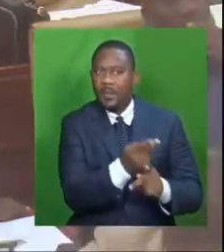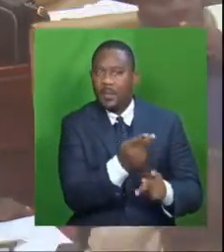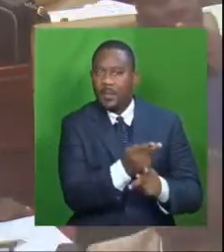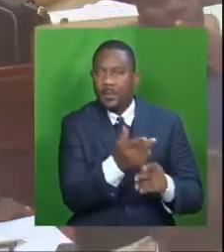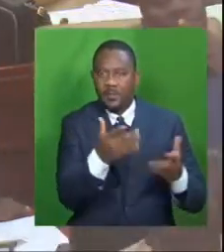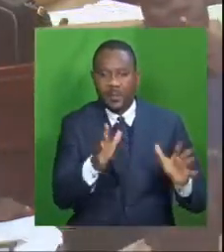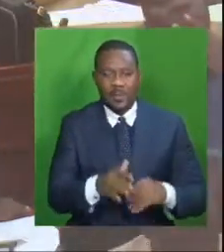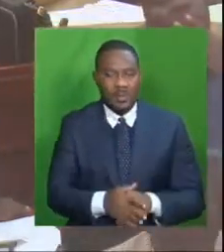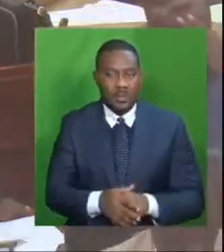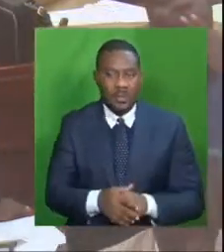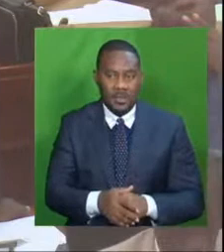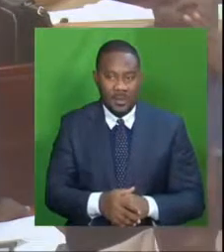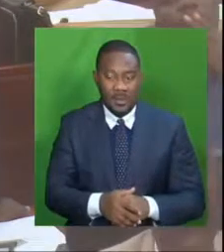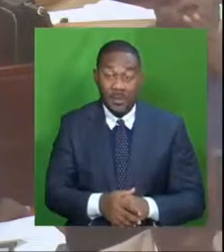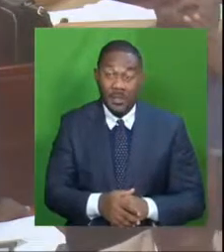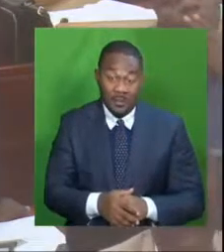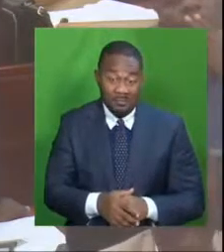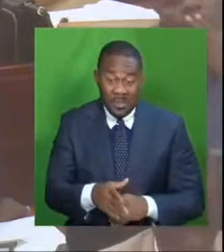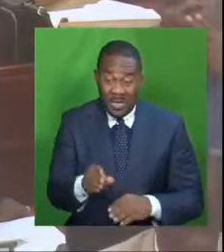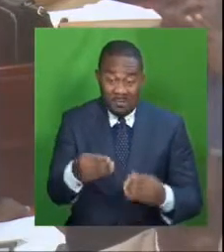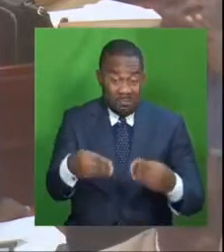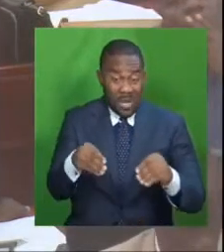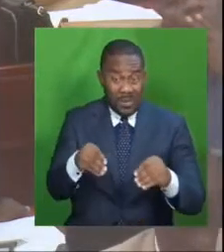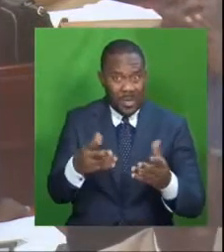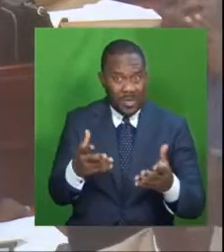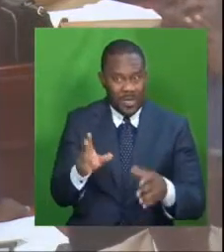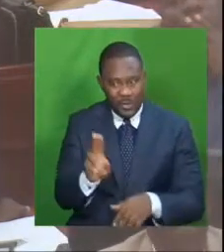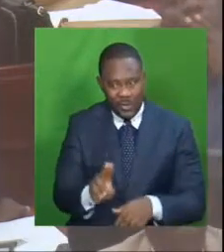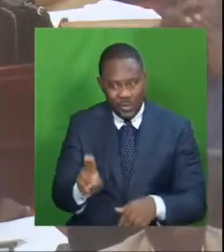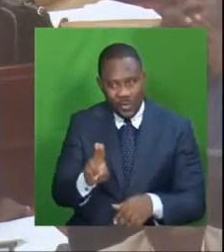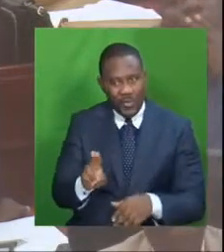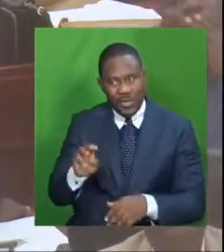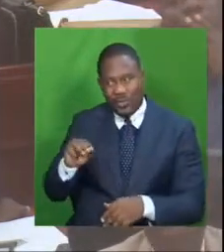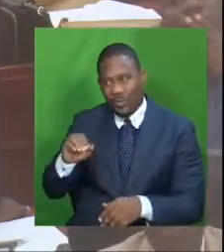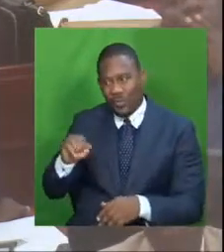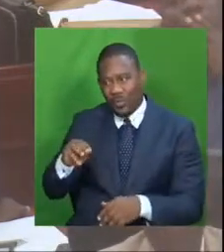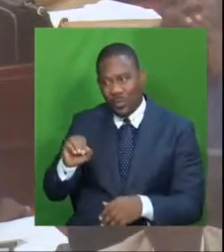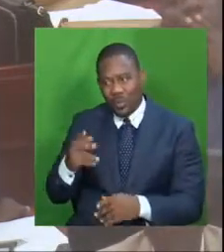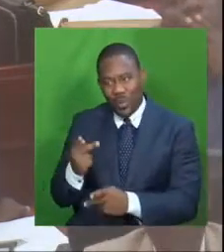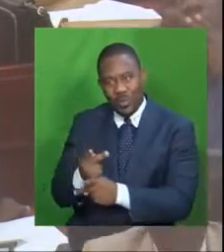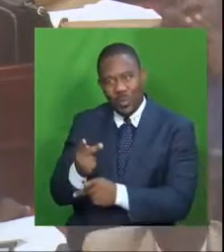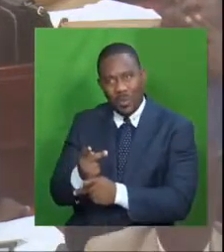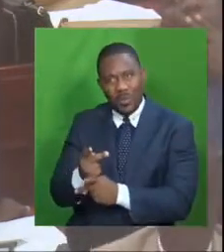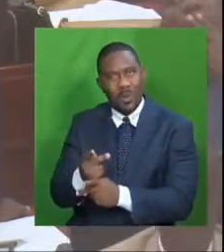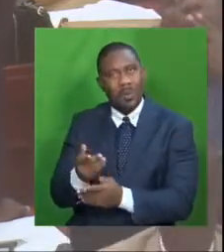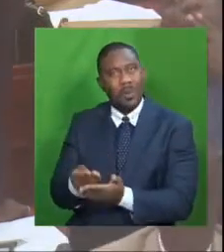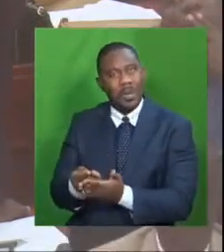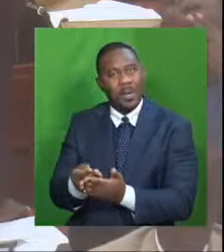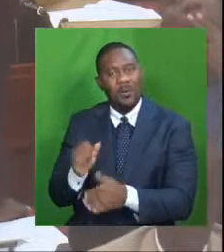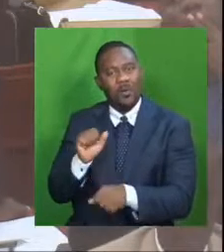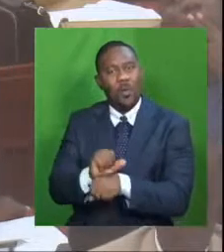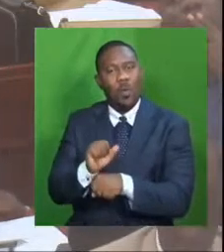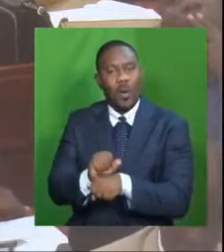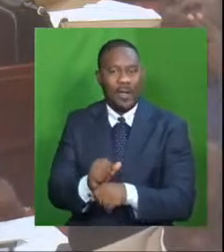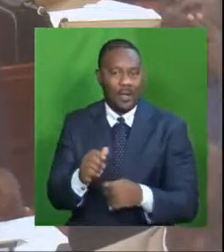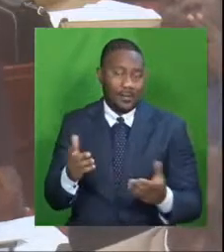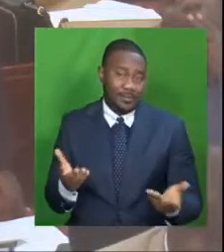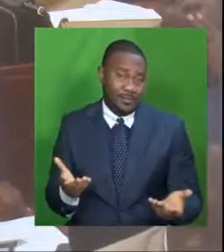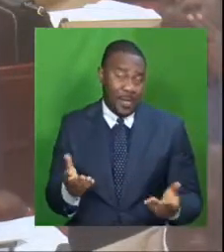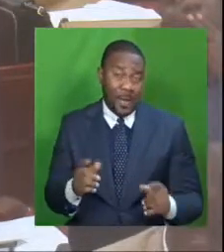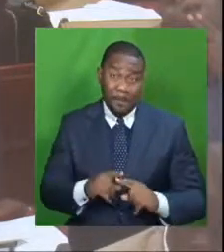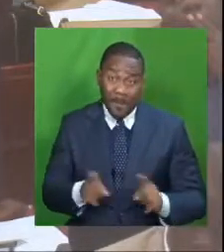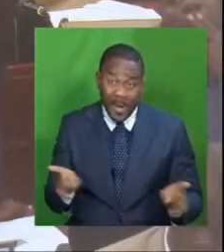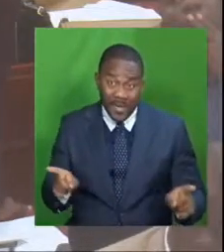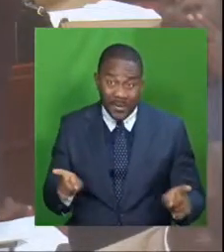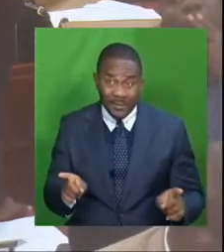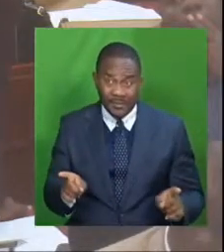traders uses mobile money wallet for the purposes of saving their working capital. Unfortunately, Mr. Speaker,